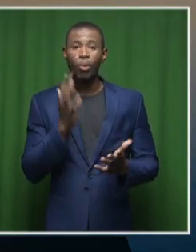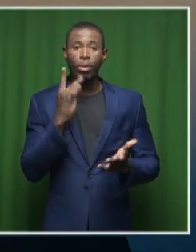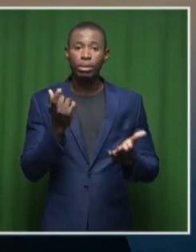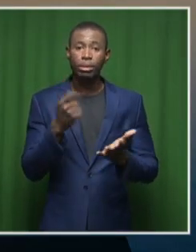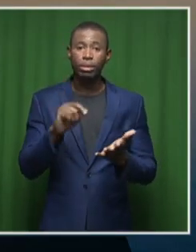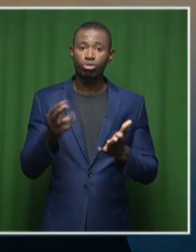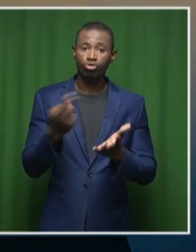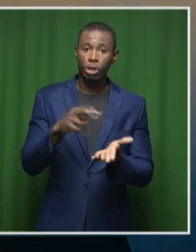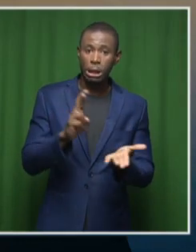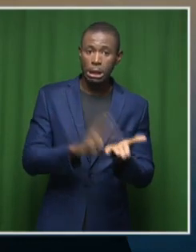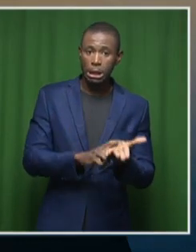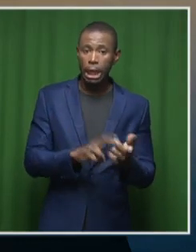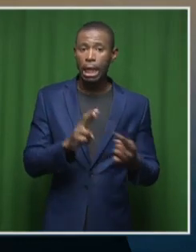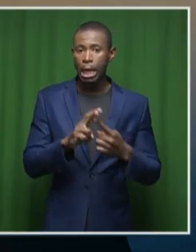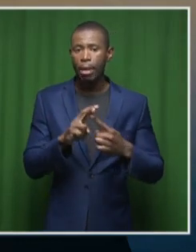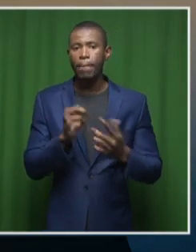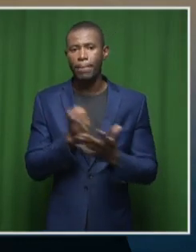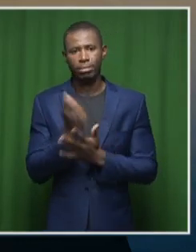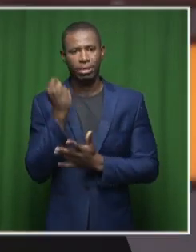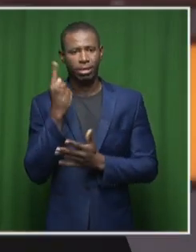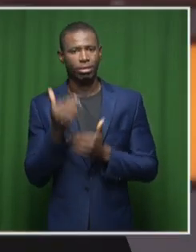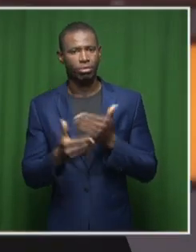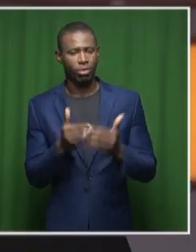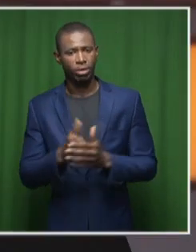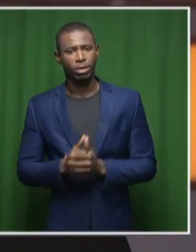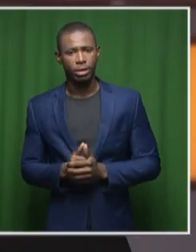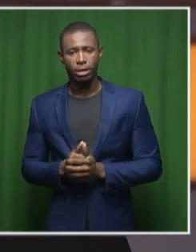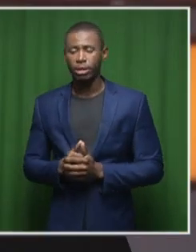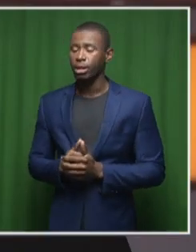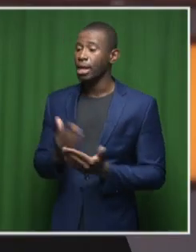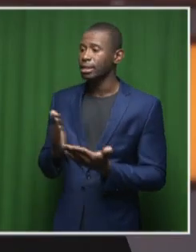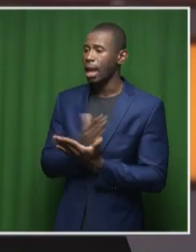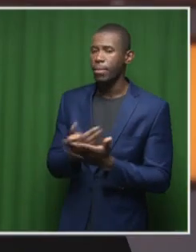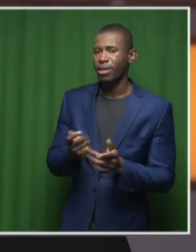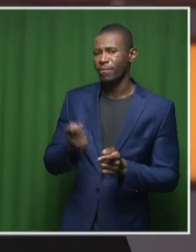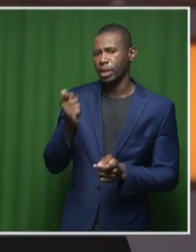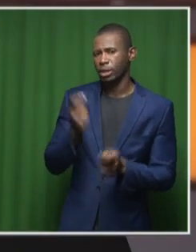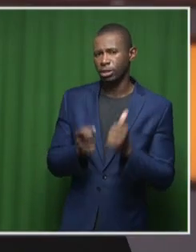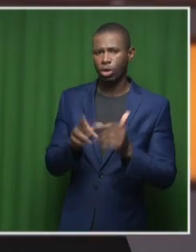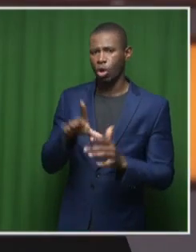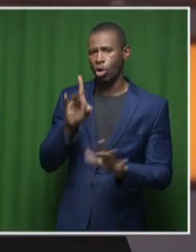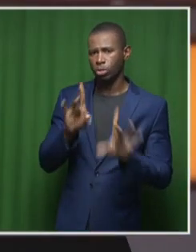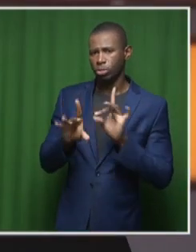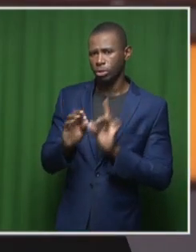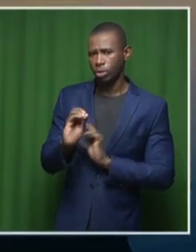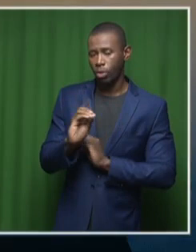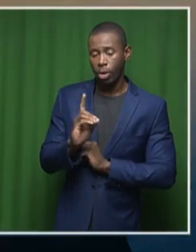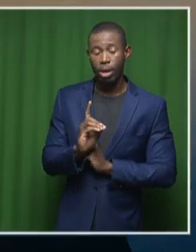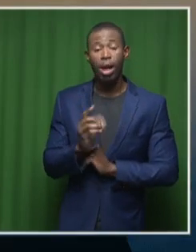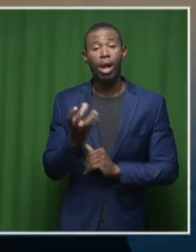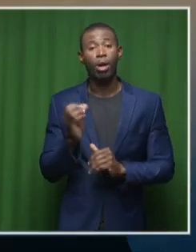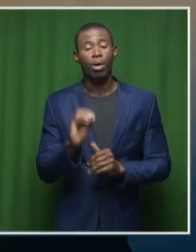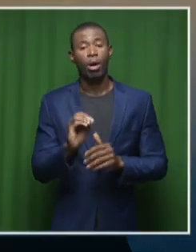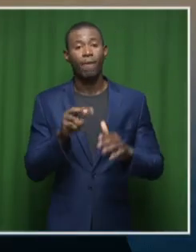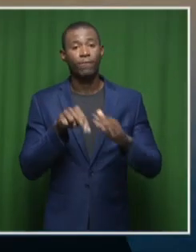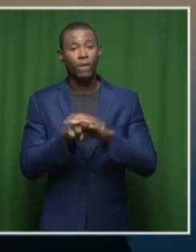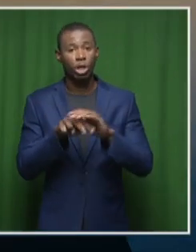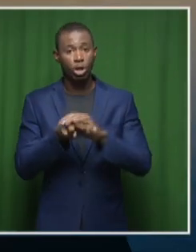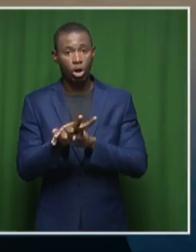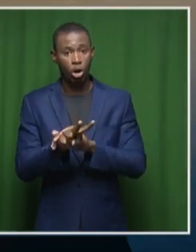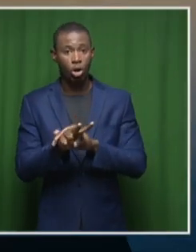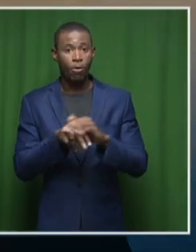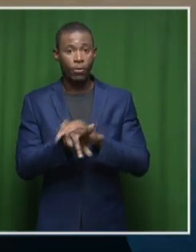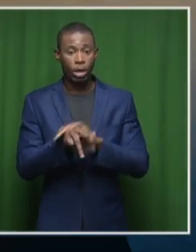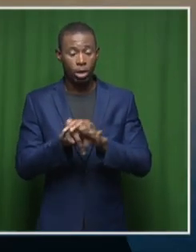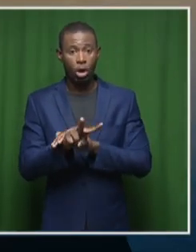is important as a parent, yeah. What are some of the filtering options available then? So we've got video filtering options. So with that,